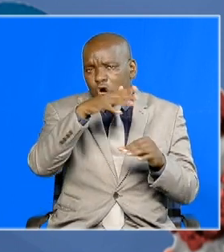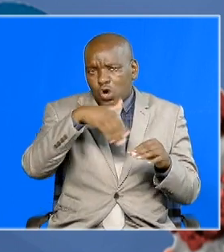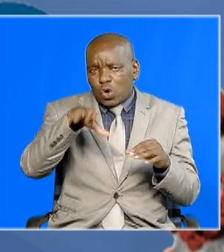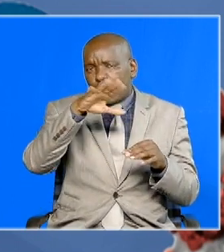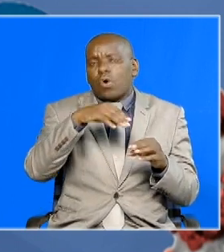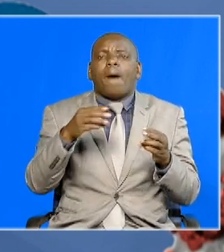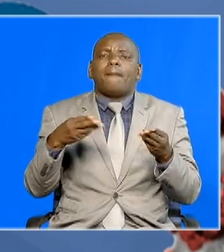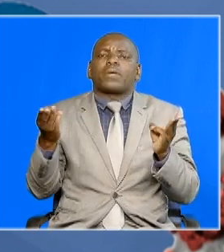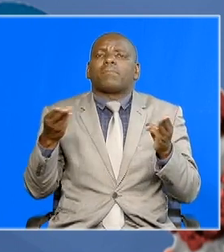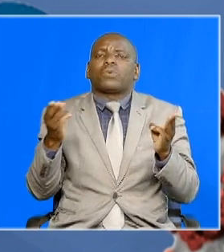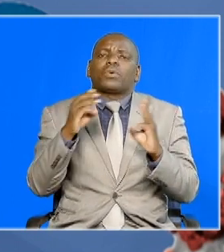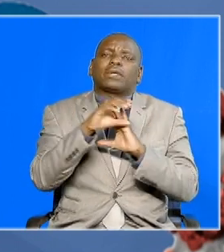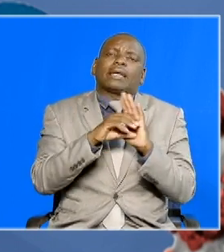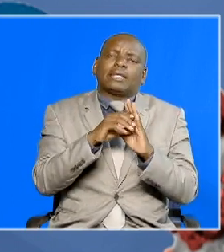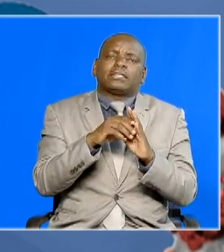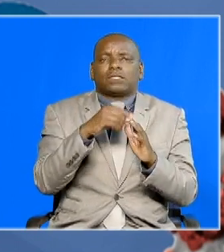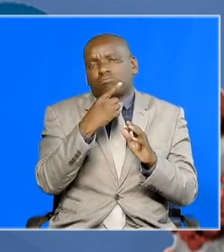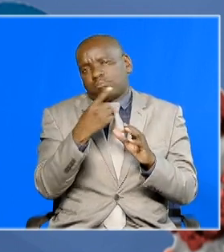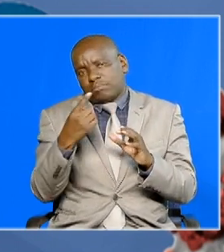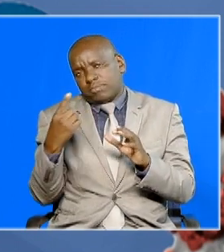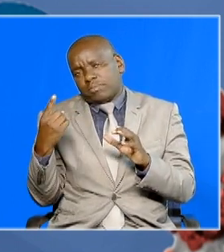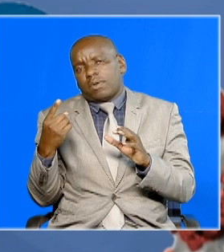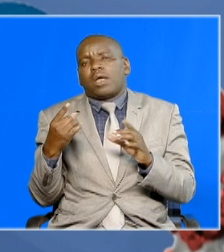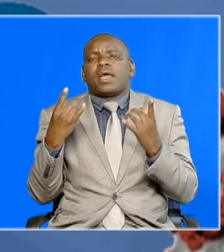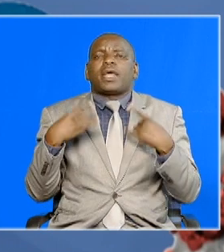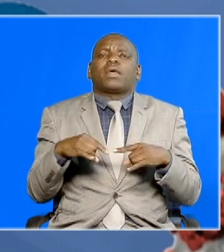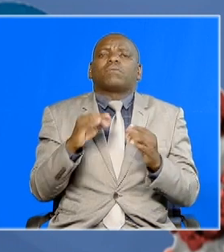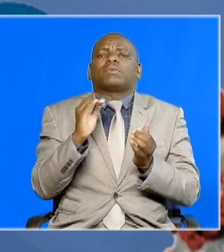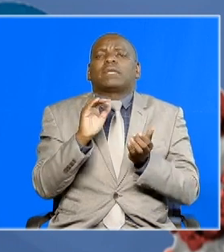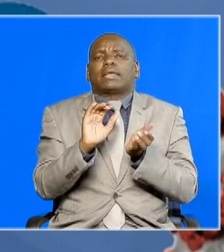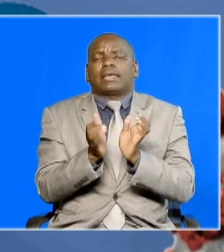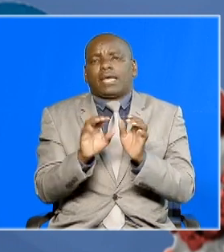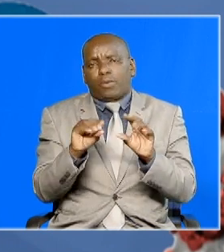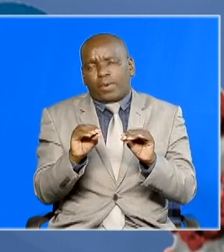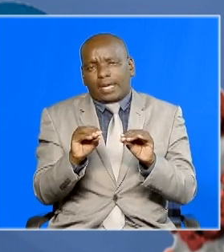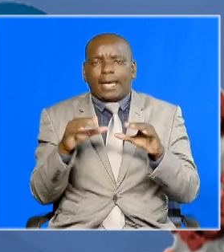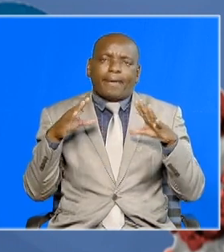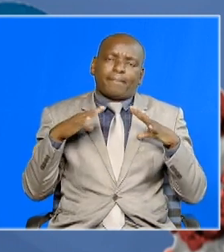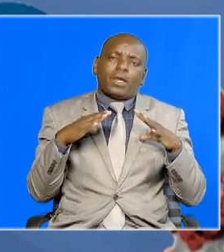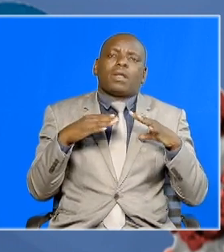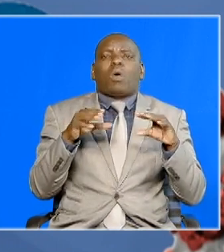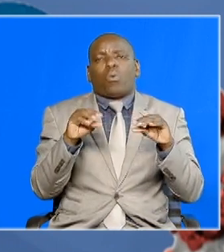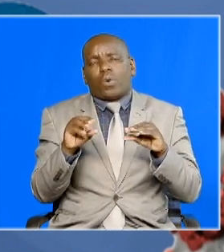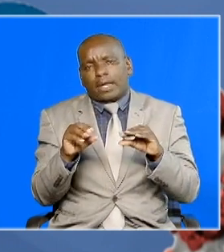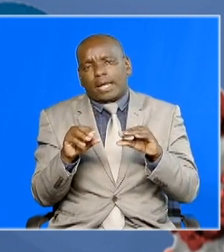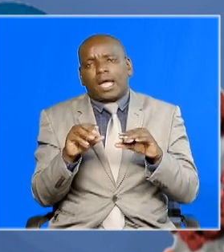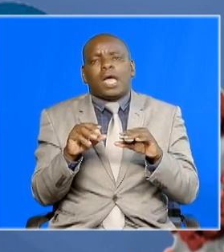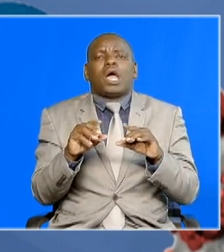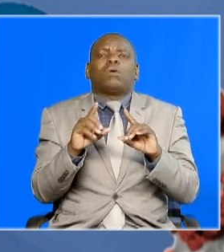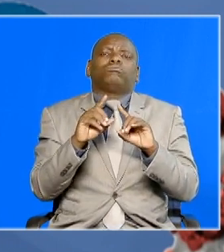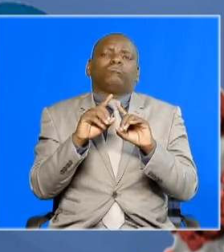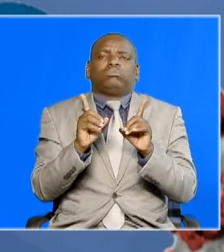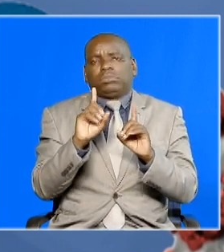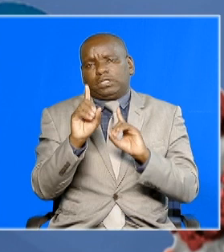the population. You and I, if you are not a healthcare worker, if you are not a frontline worker, if you don't have all those